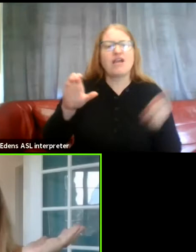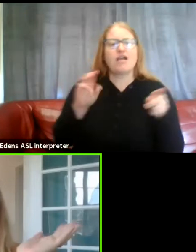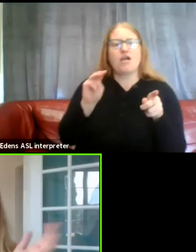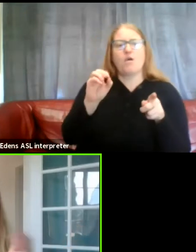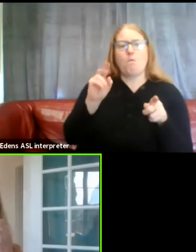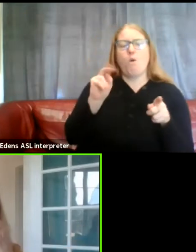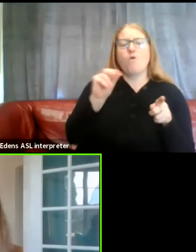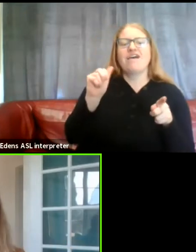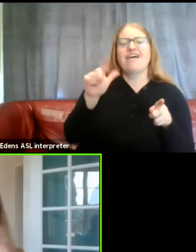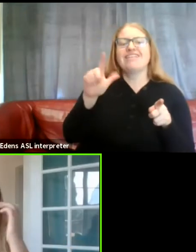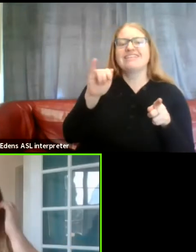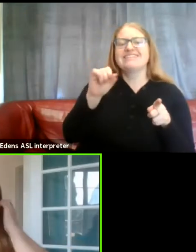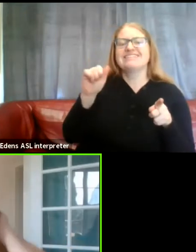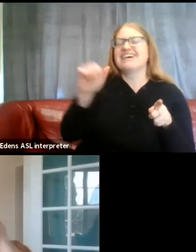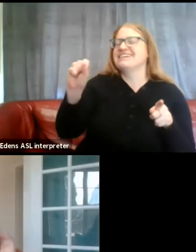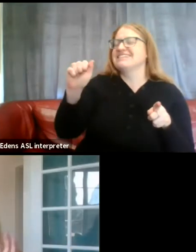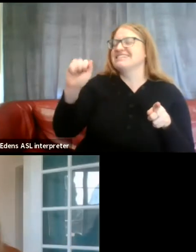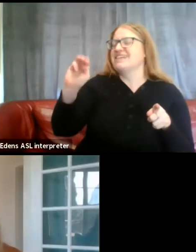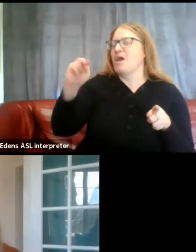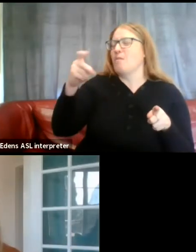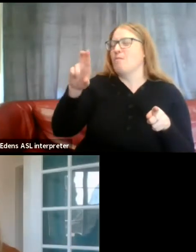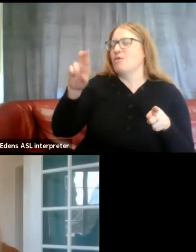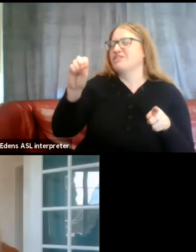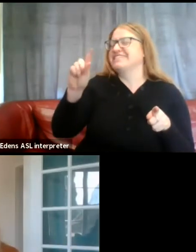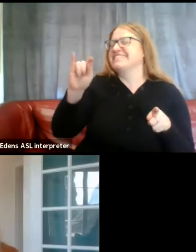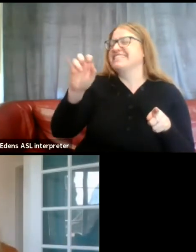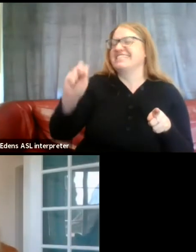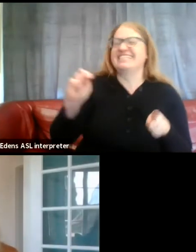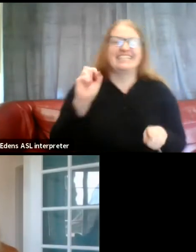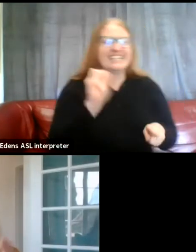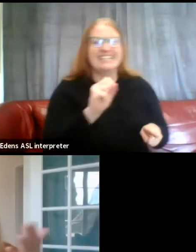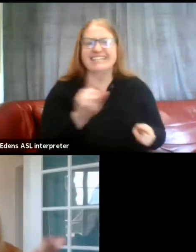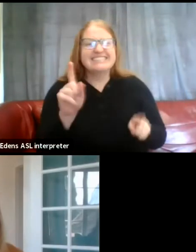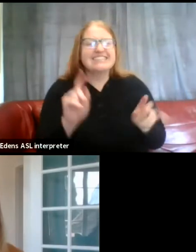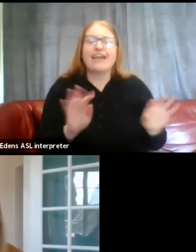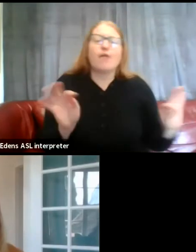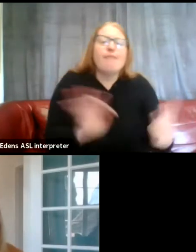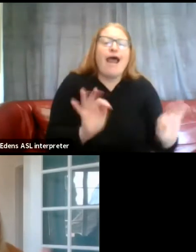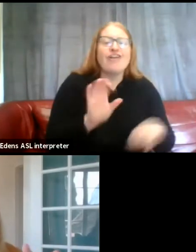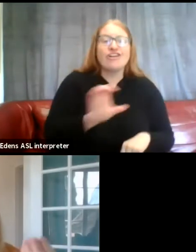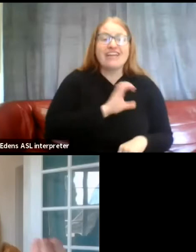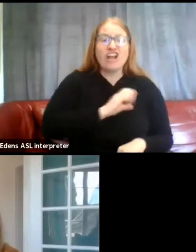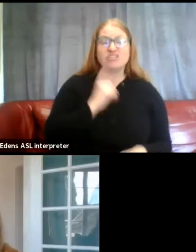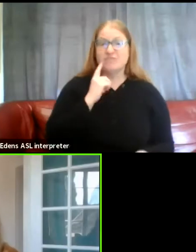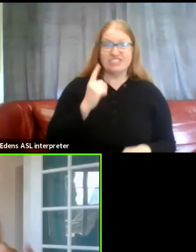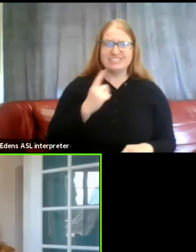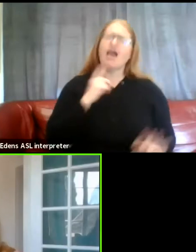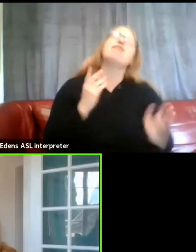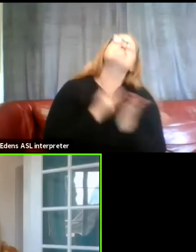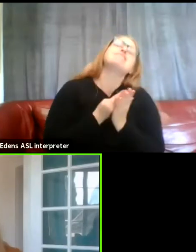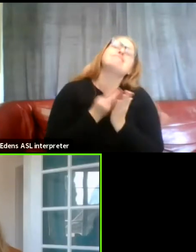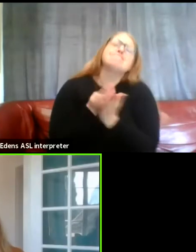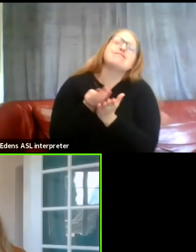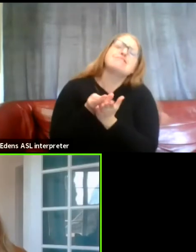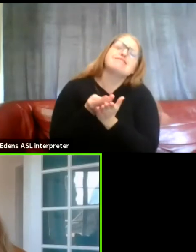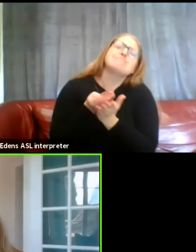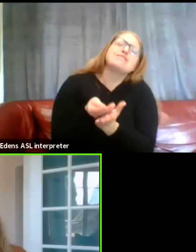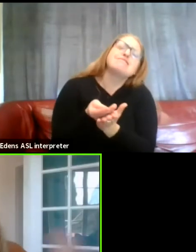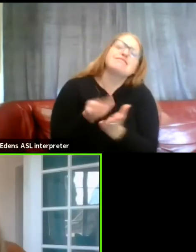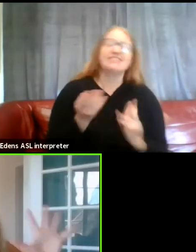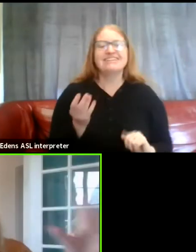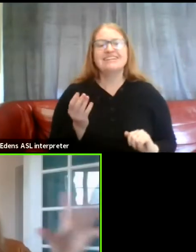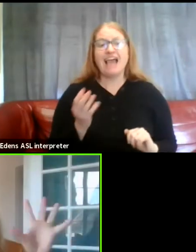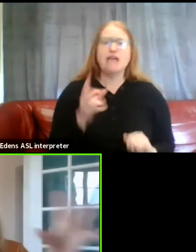Saperstein. So amazing character. And yes, it's like a minor character who's always going money, and she's hilarious. Money.